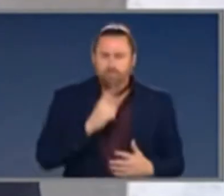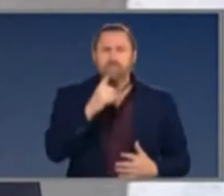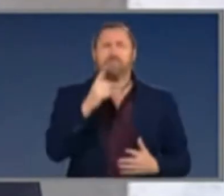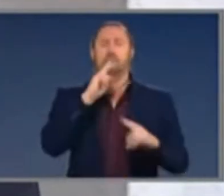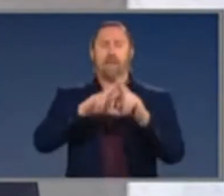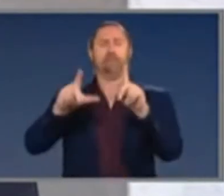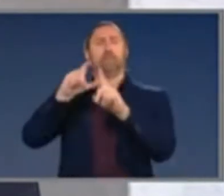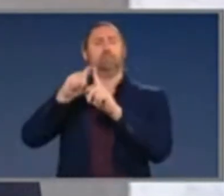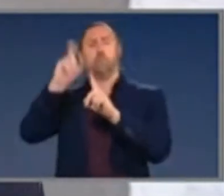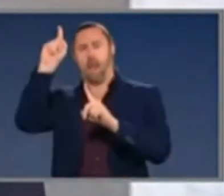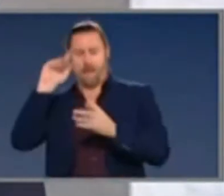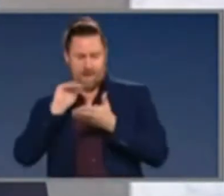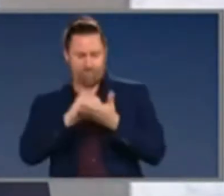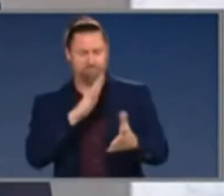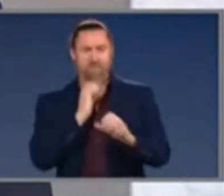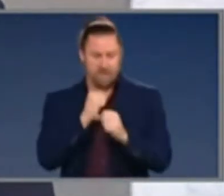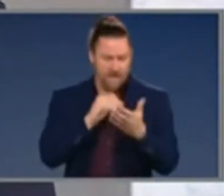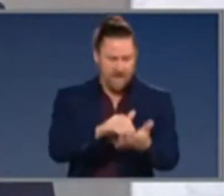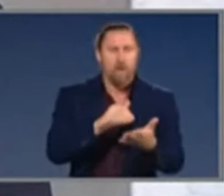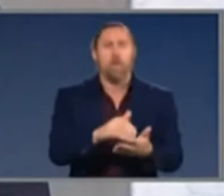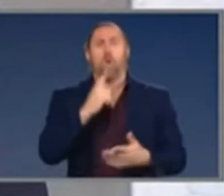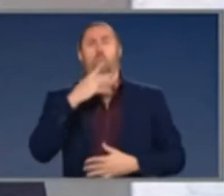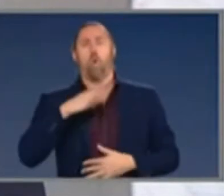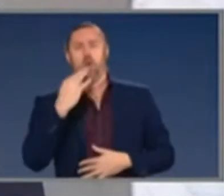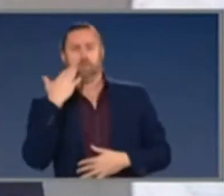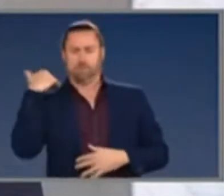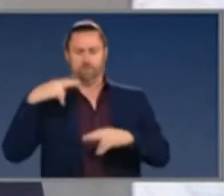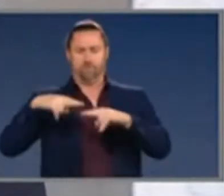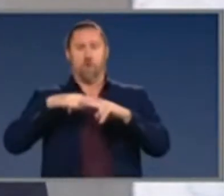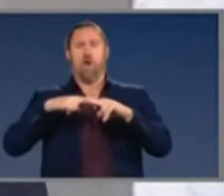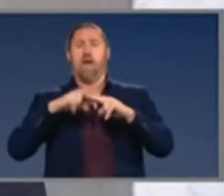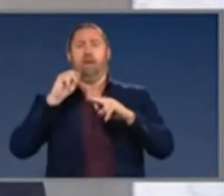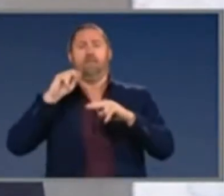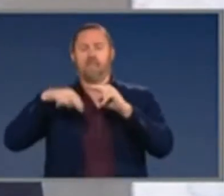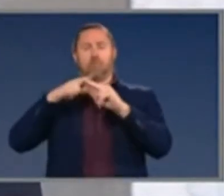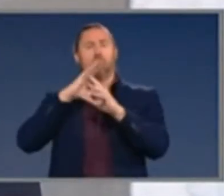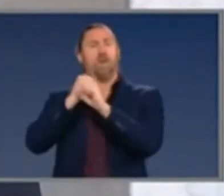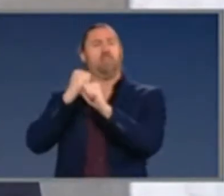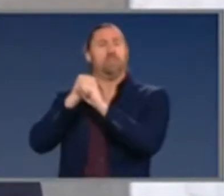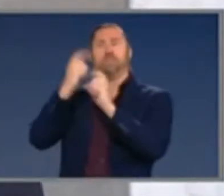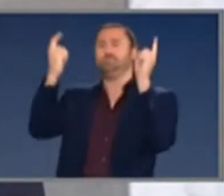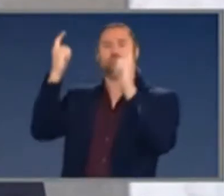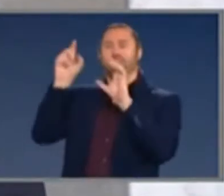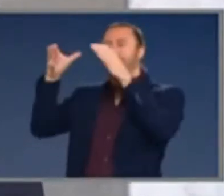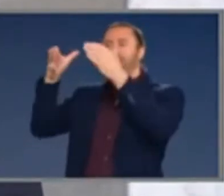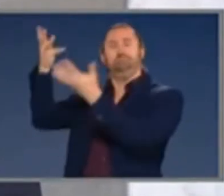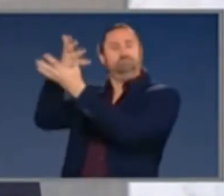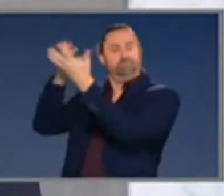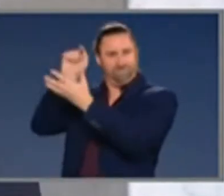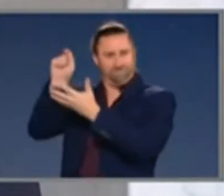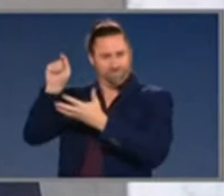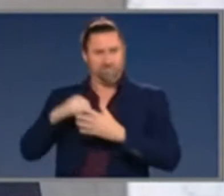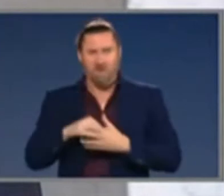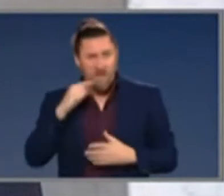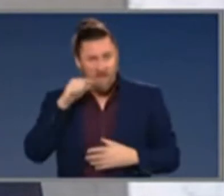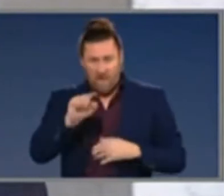happening? Why wasn't it coming forward at the National Cabinet meeting on Friday? This crisis has been weeks in the making in